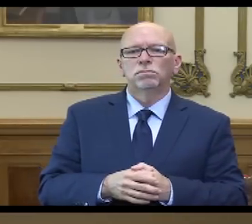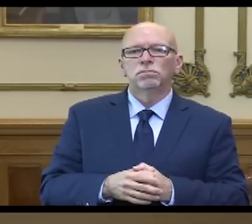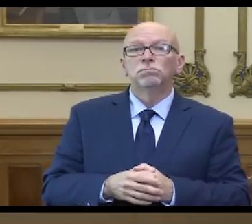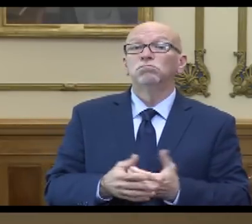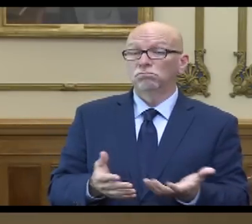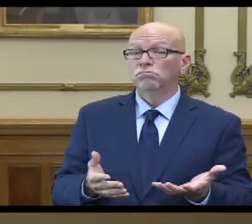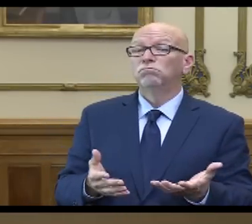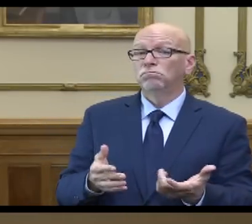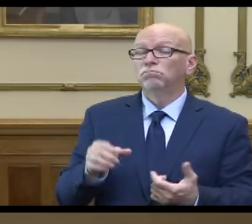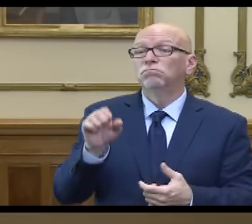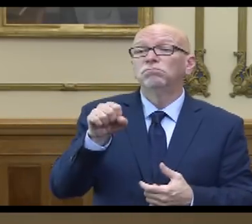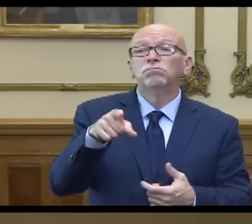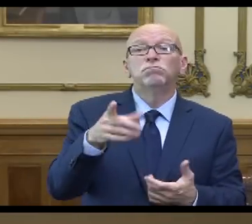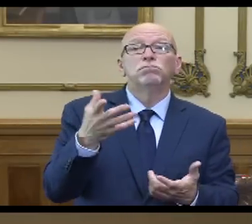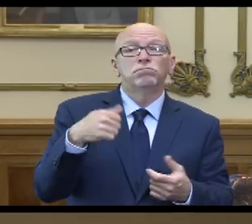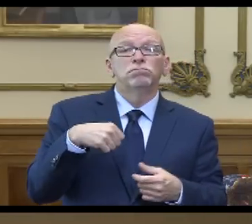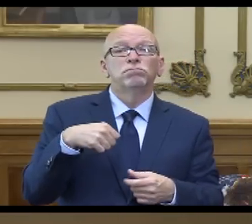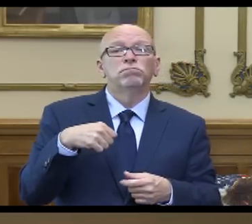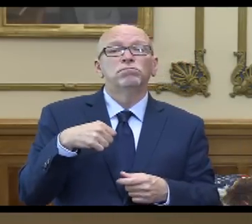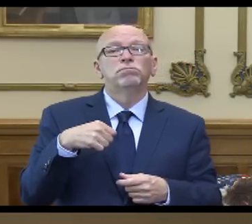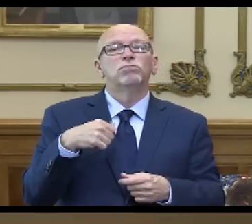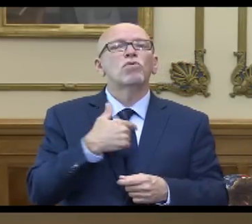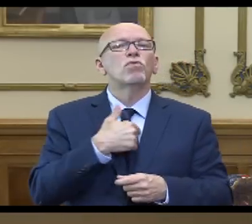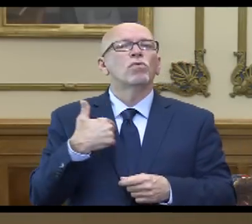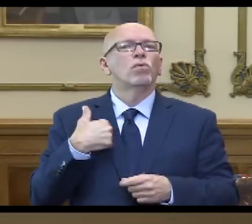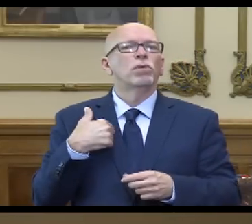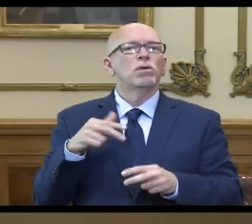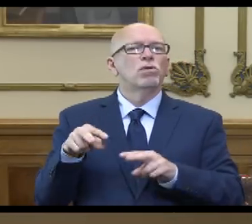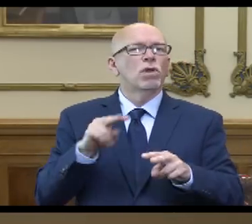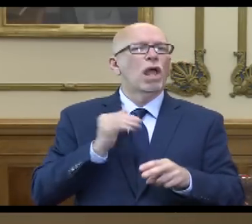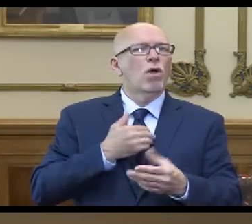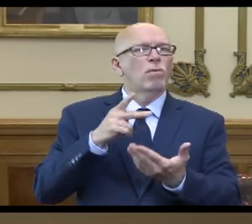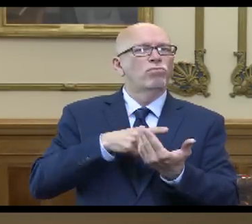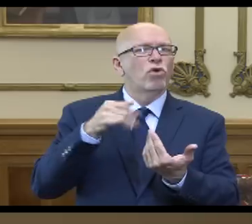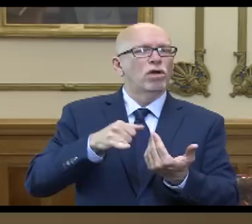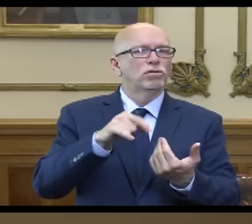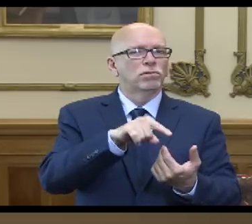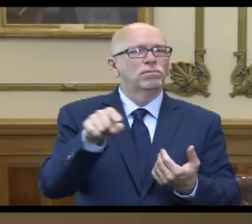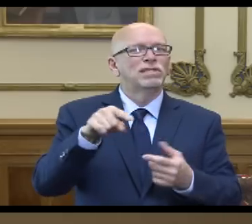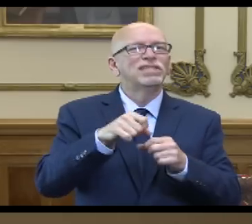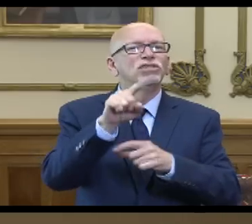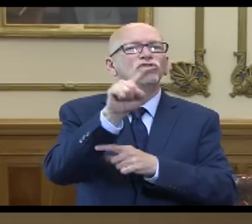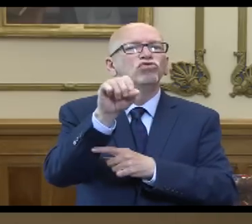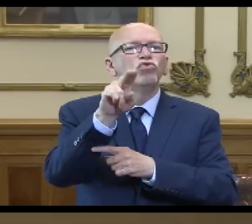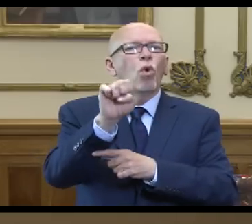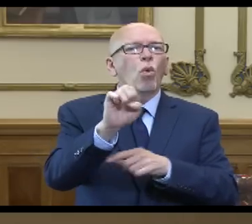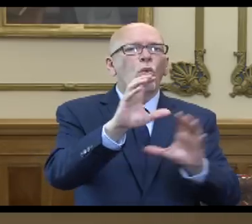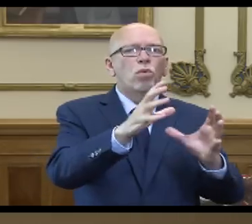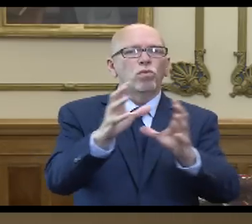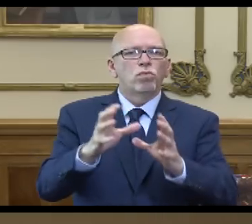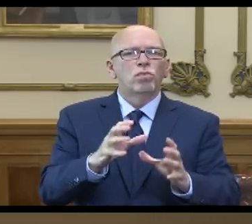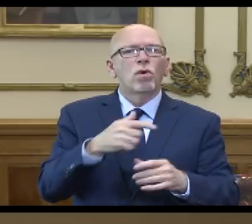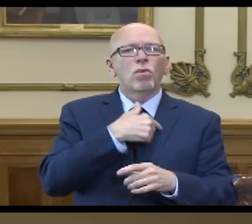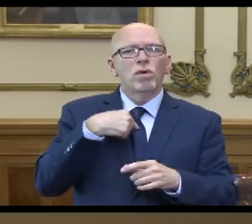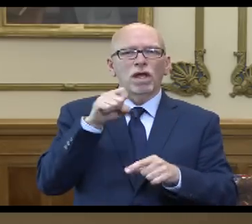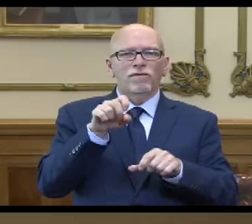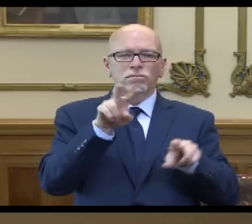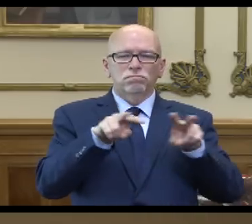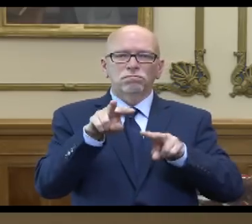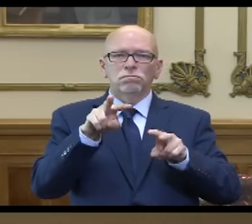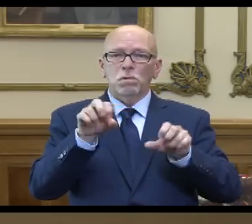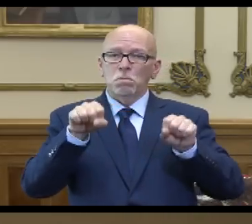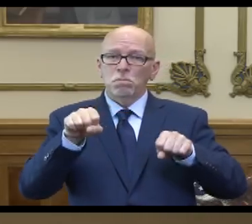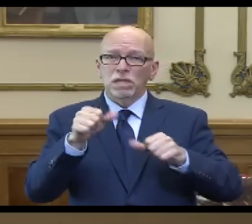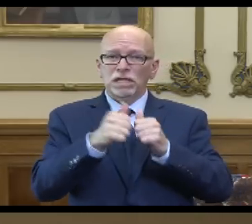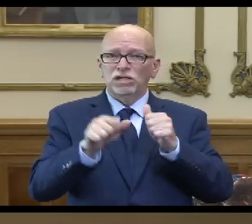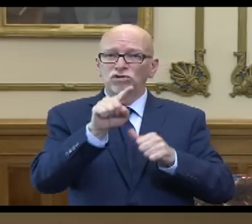Yes. So we look at our projects in terms of zones, and we have to evaluate the feasibility of